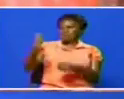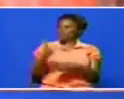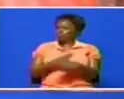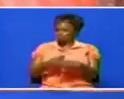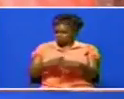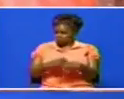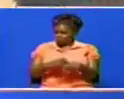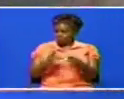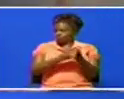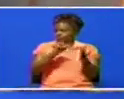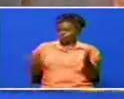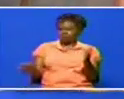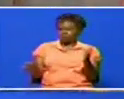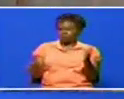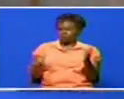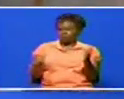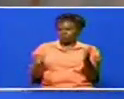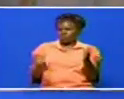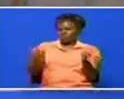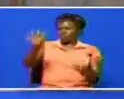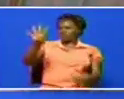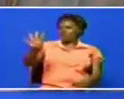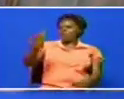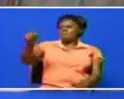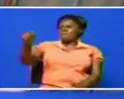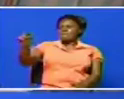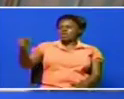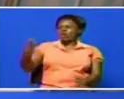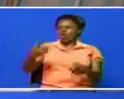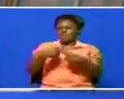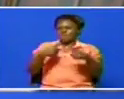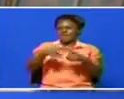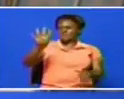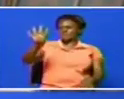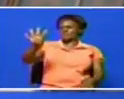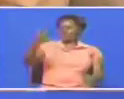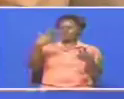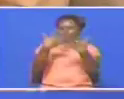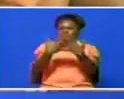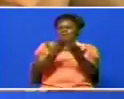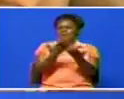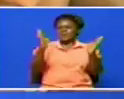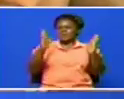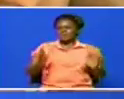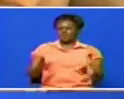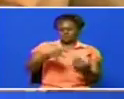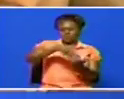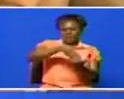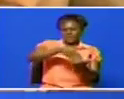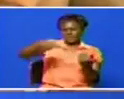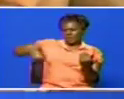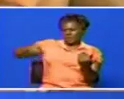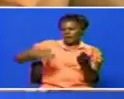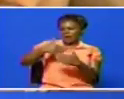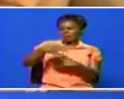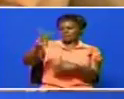thing of the past. A fine of up to 4 million shillings or 4 years imprisonment on anyone found with plastic bags after the